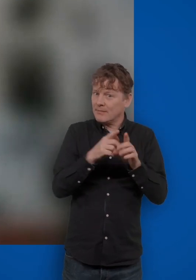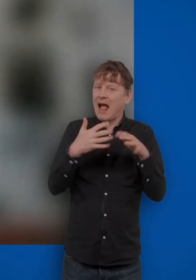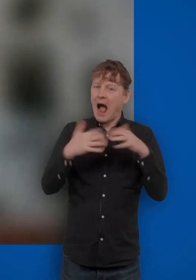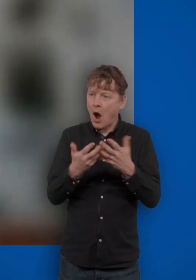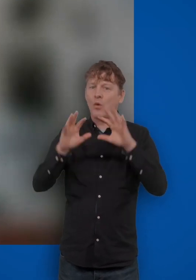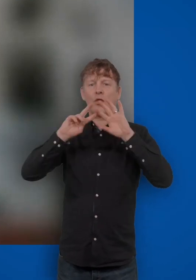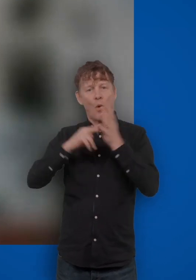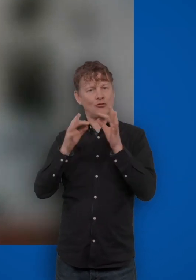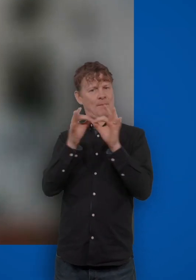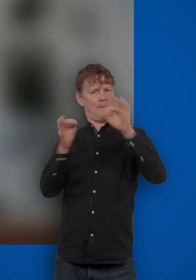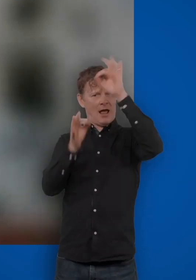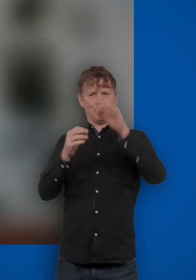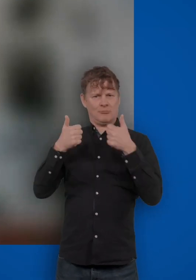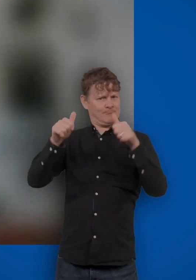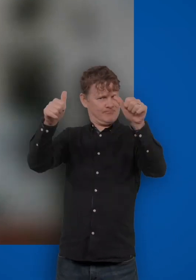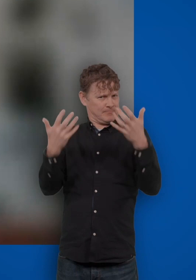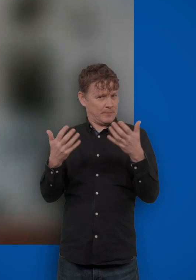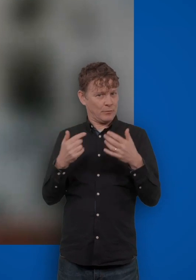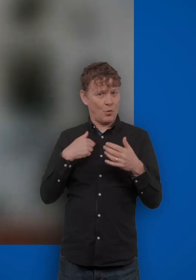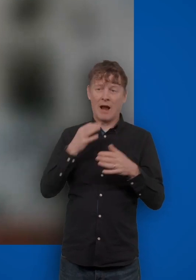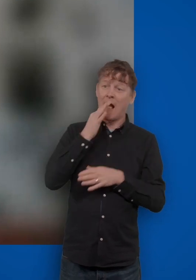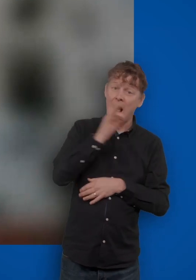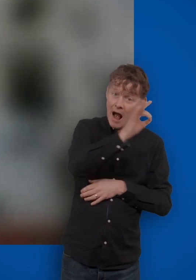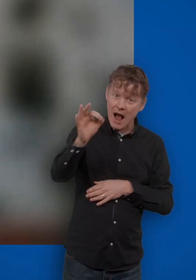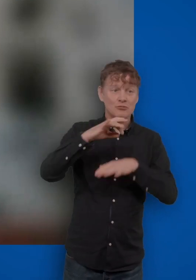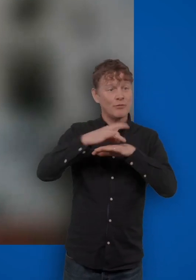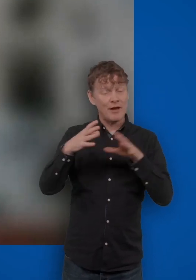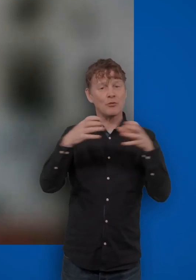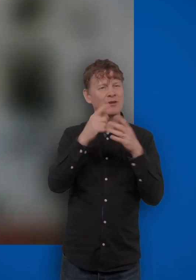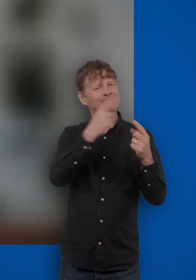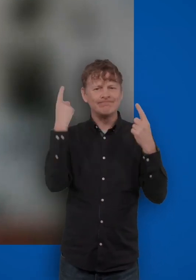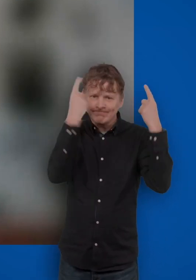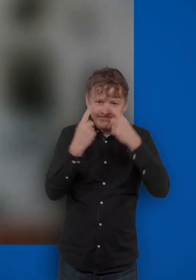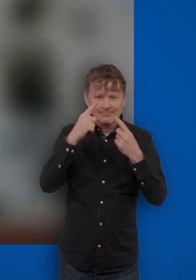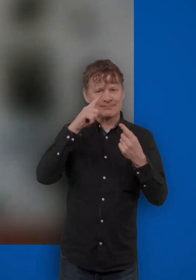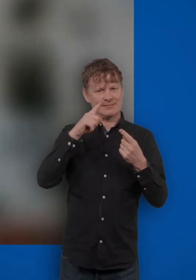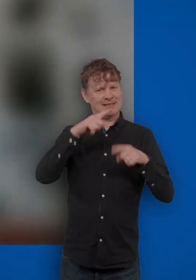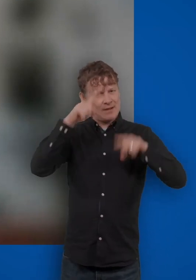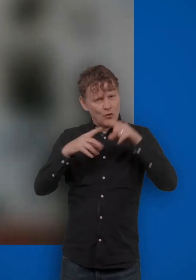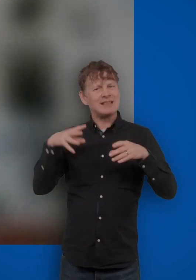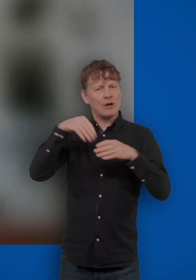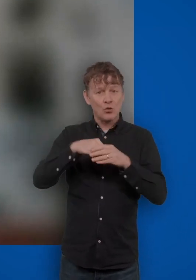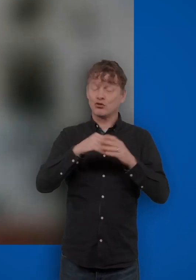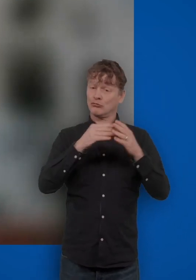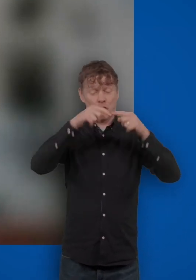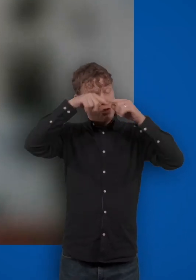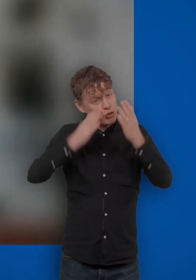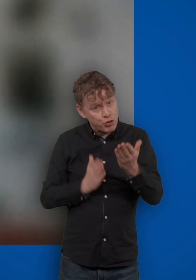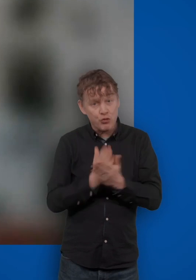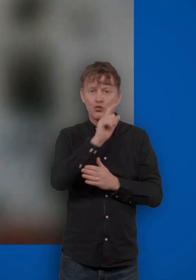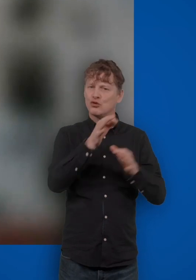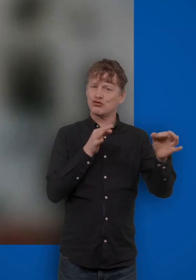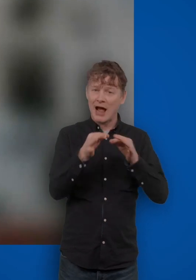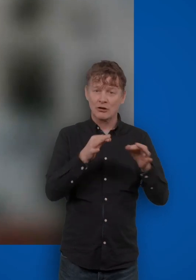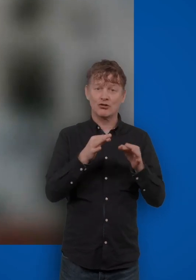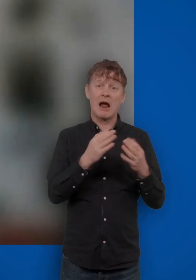So we ask professional bodies to engage with diversity and inclusion considerations across their strategy, their planning and